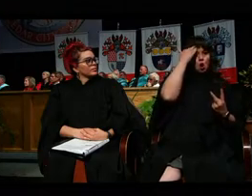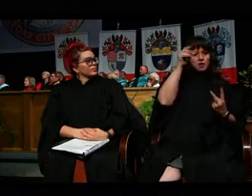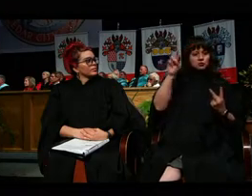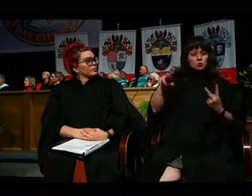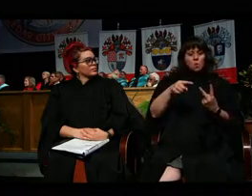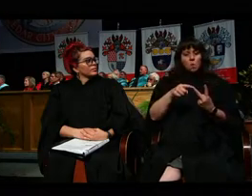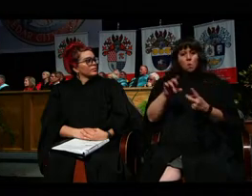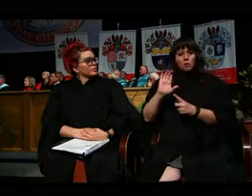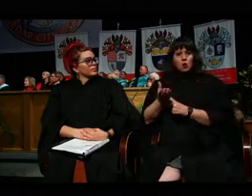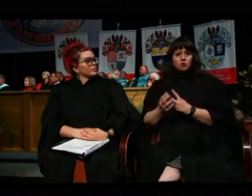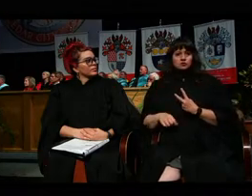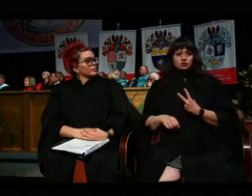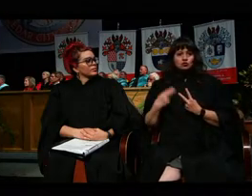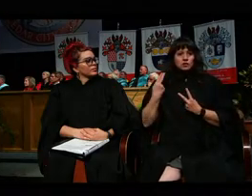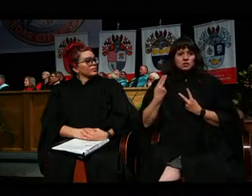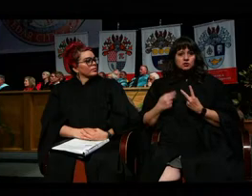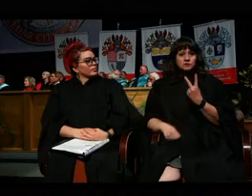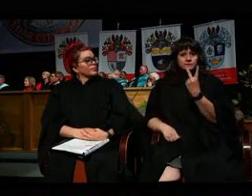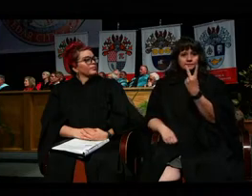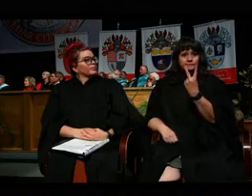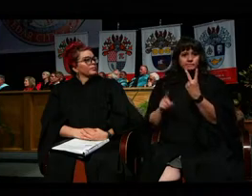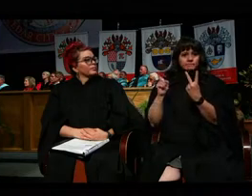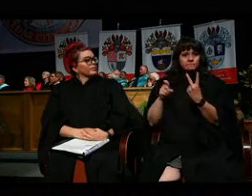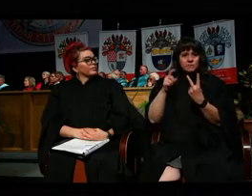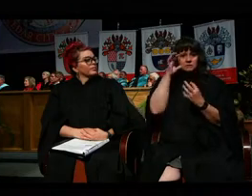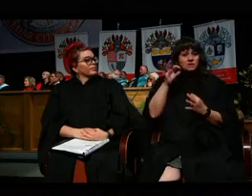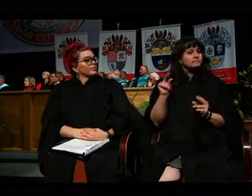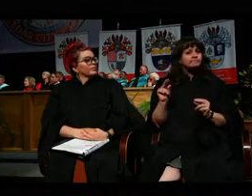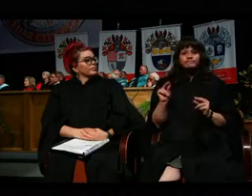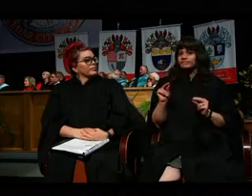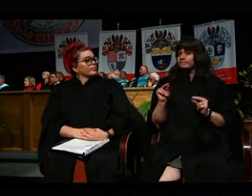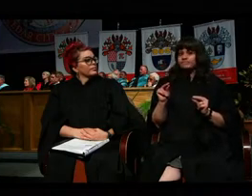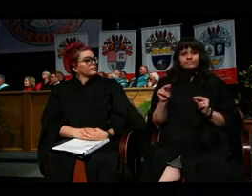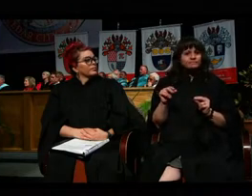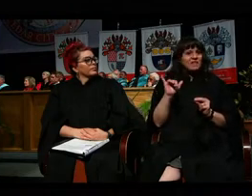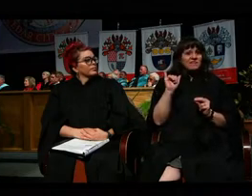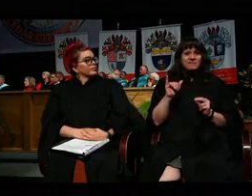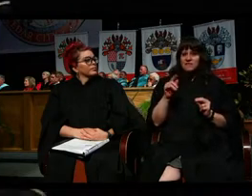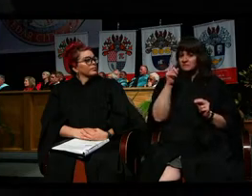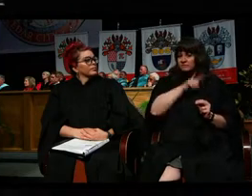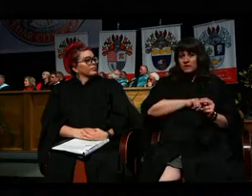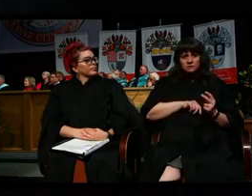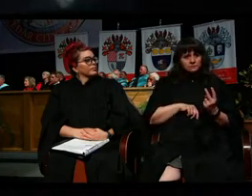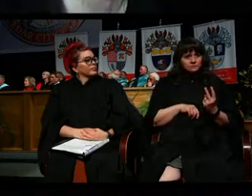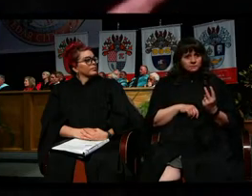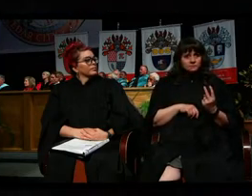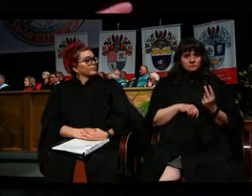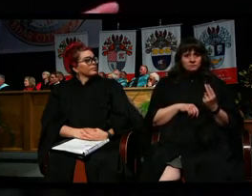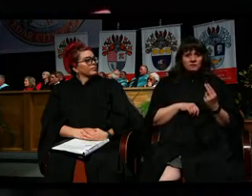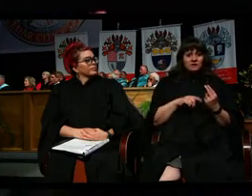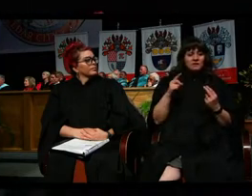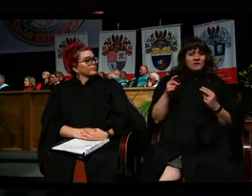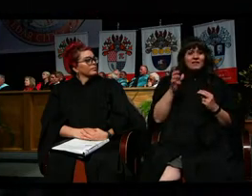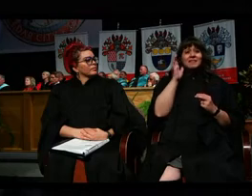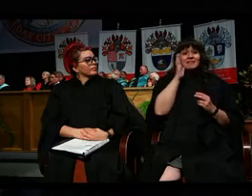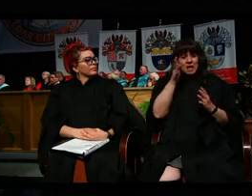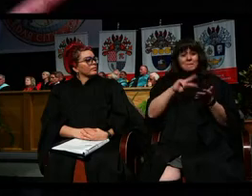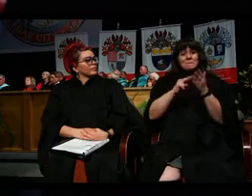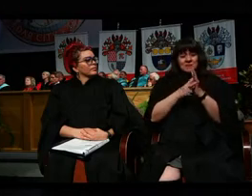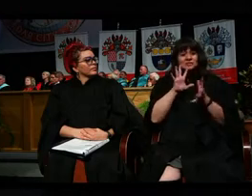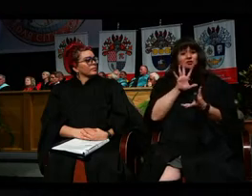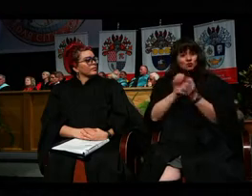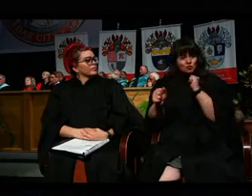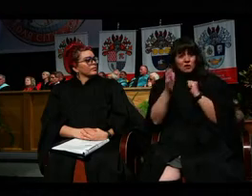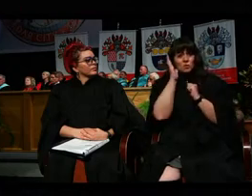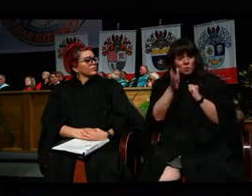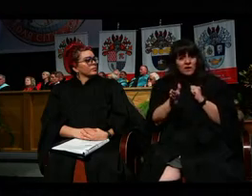or culture and history. Those are false dichotomies, and destroyers on both sides of the political spectrum will